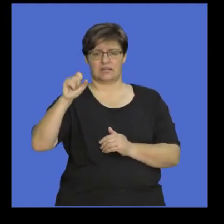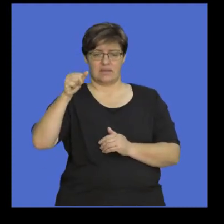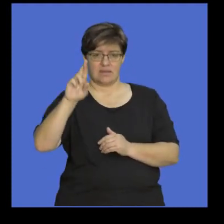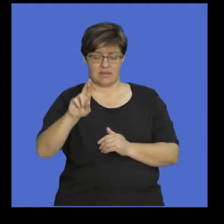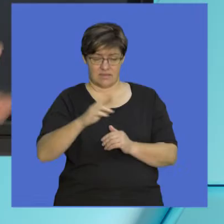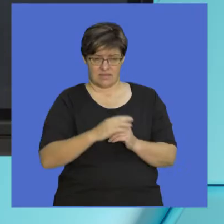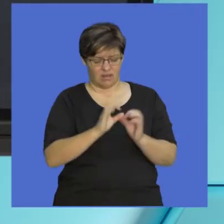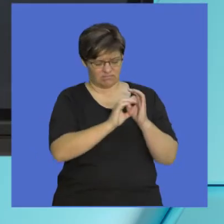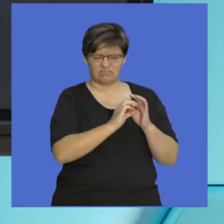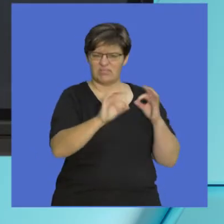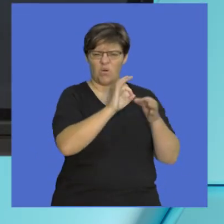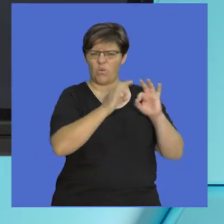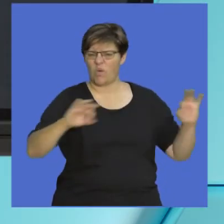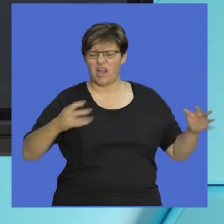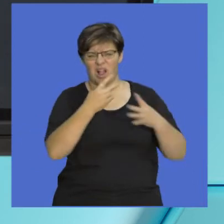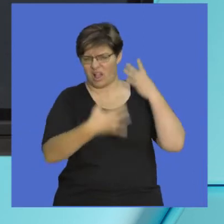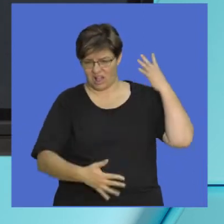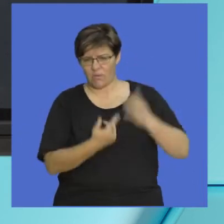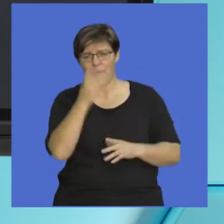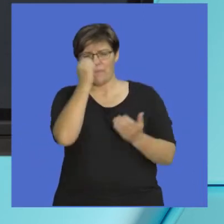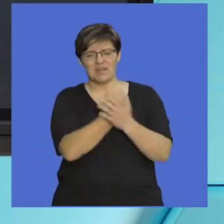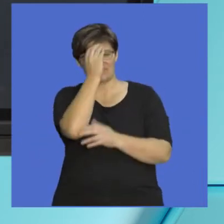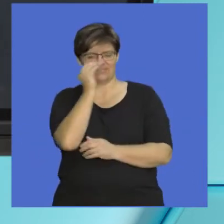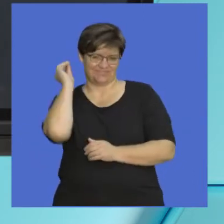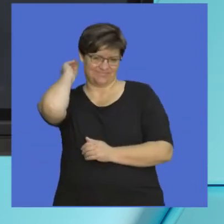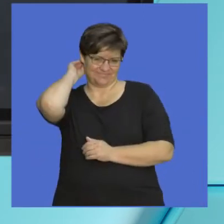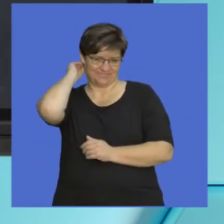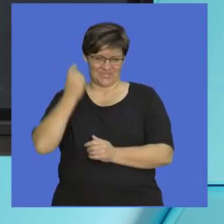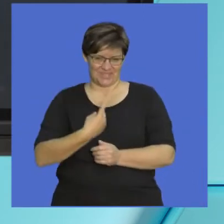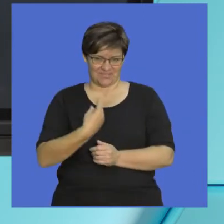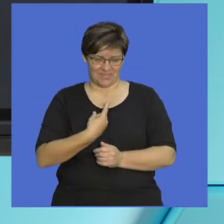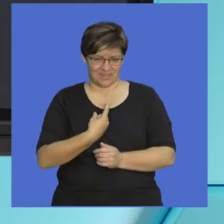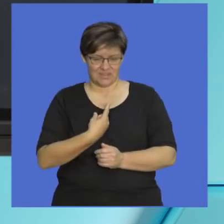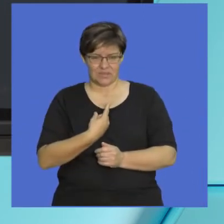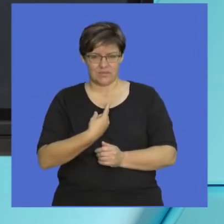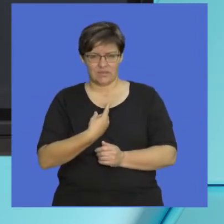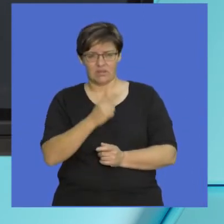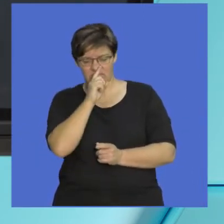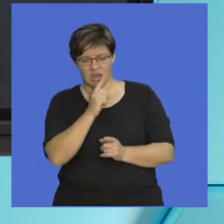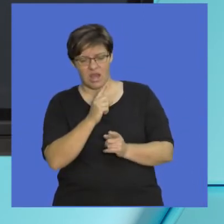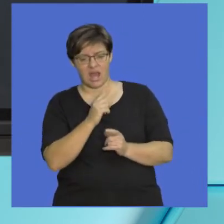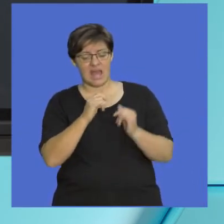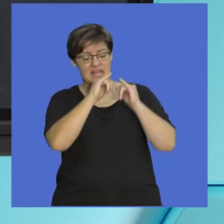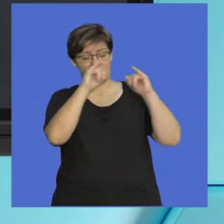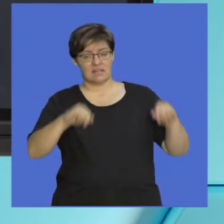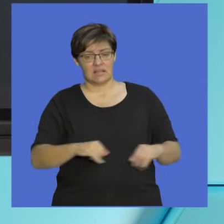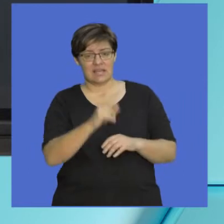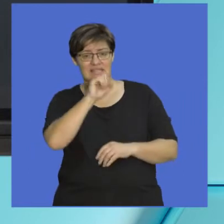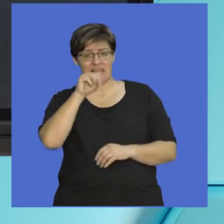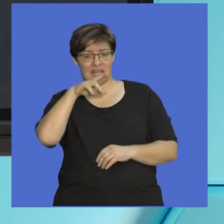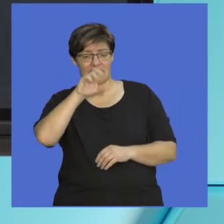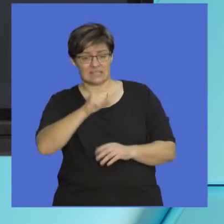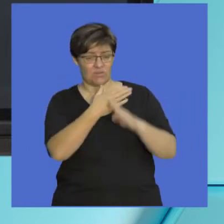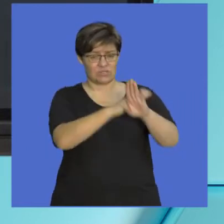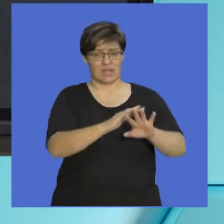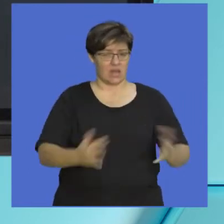materials. This is something that we most probably need to remind ourselves as we look into resistance in series.